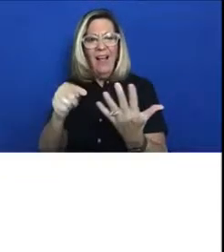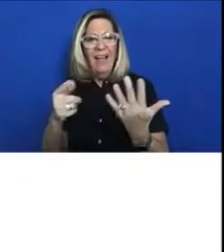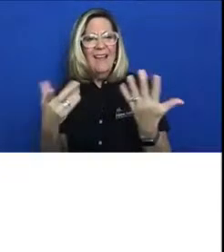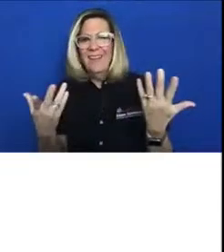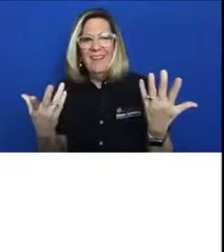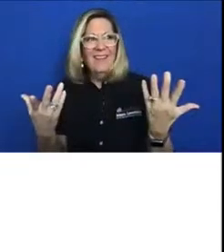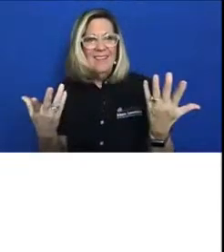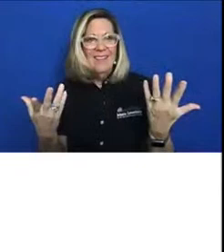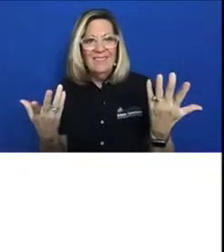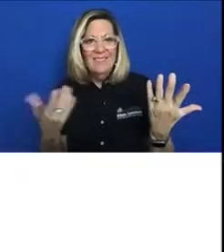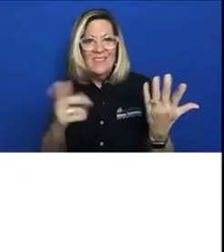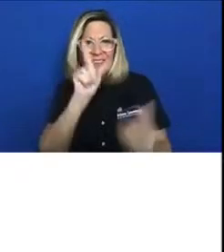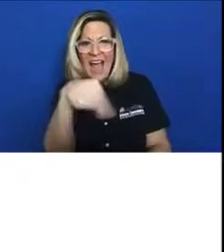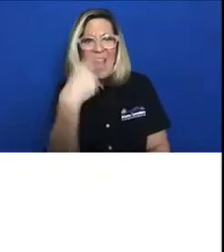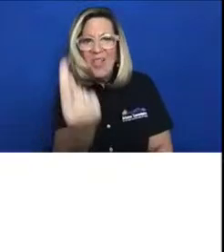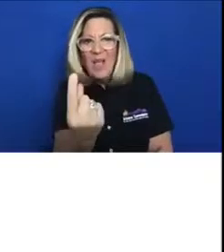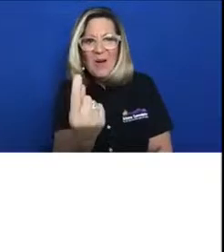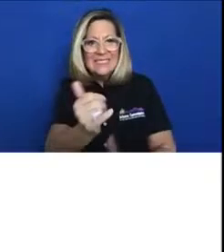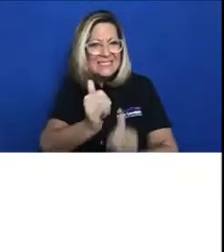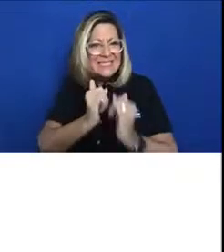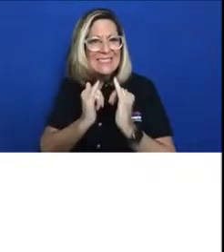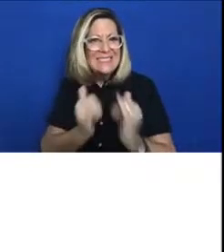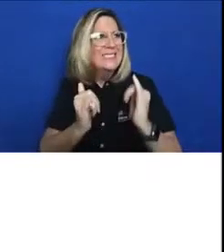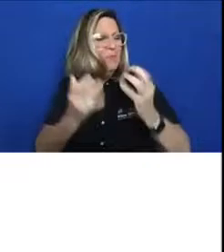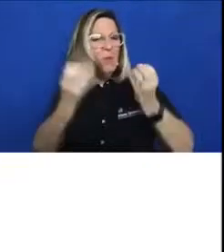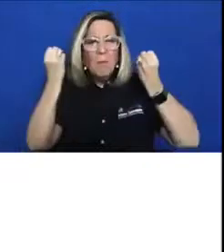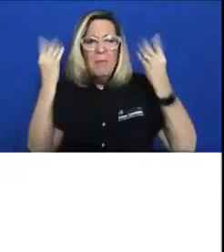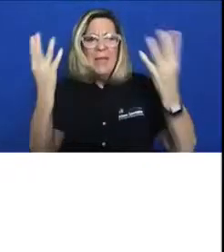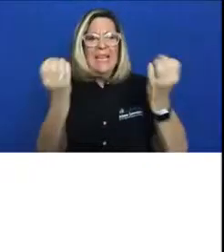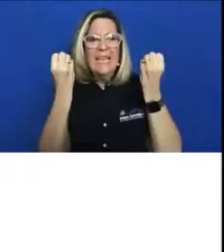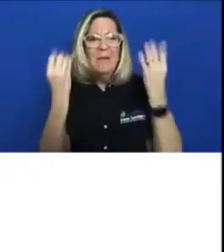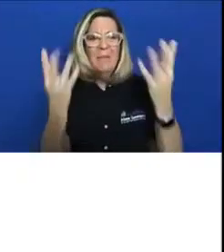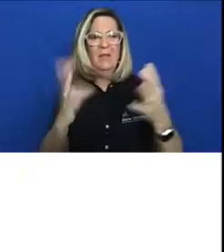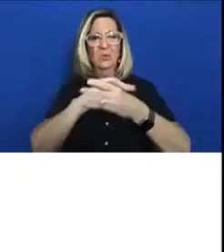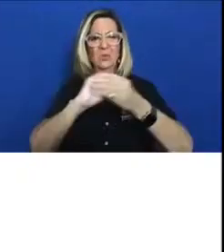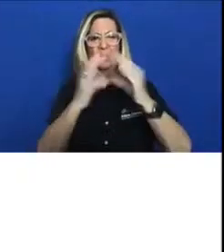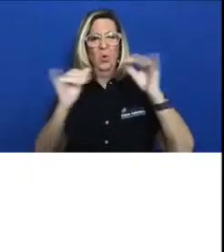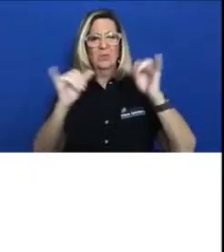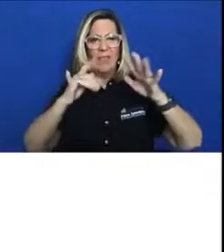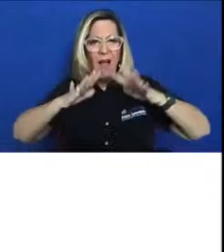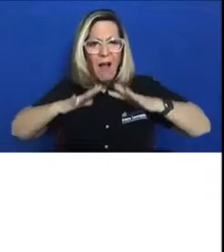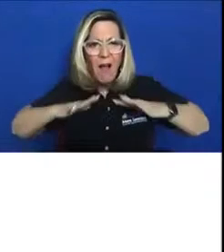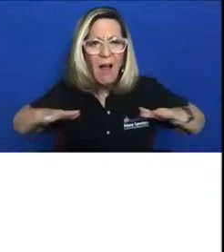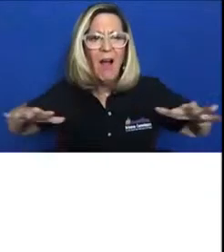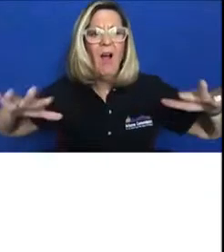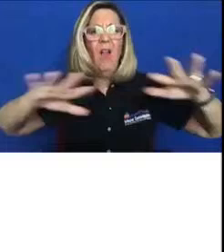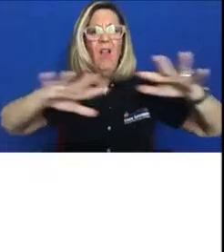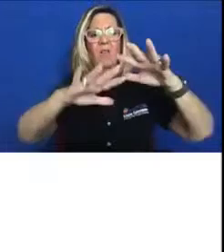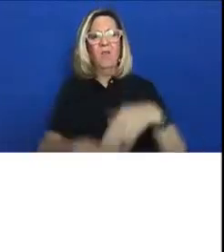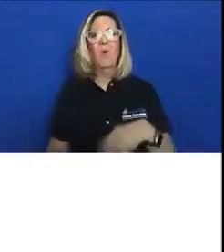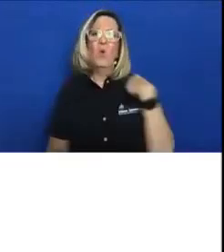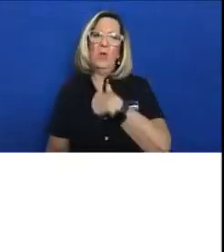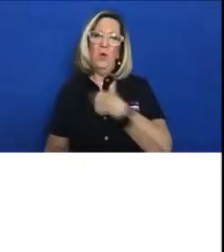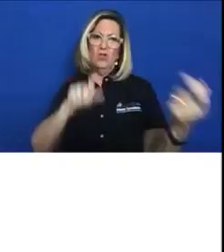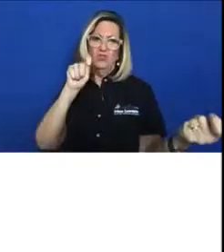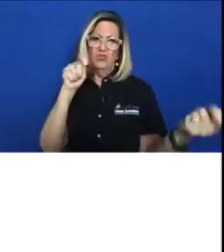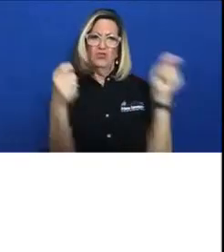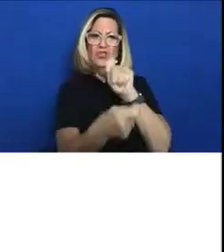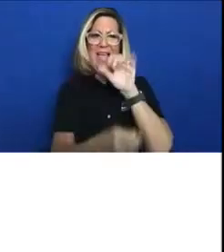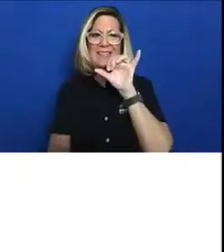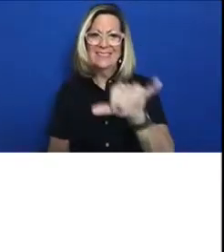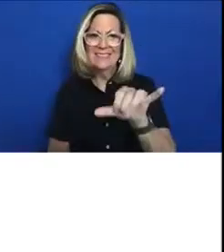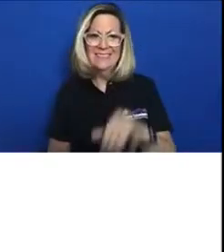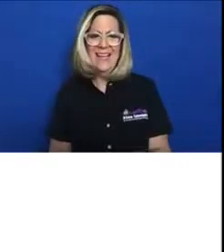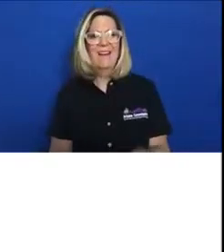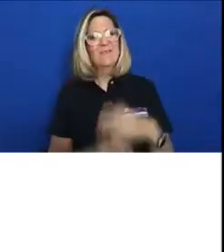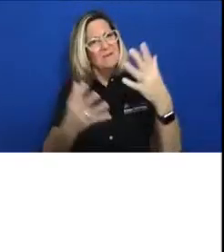So as you hear these different stories from people, you can see that you're not alone. There are a lot of people out there that are just like